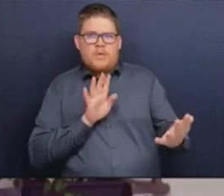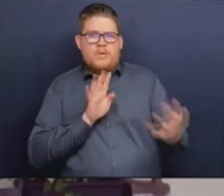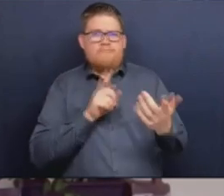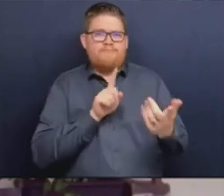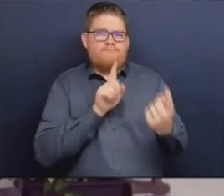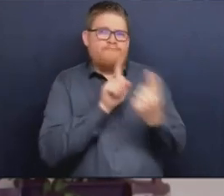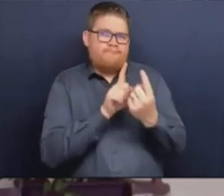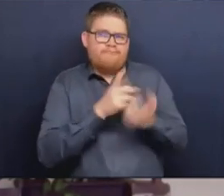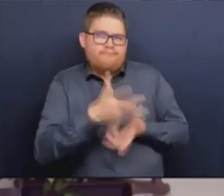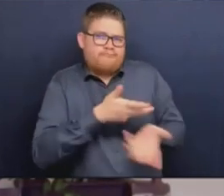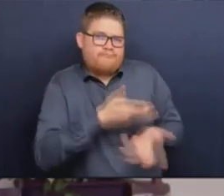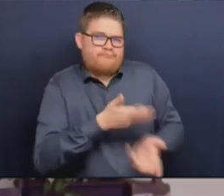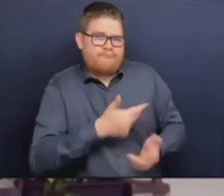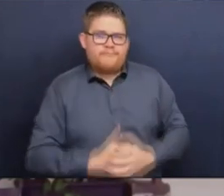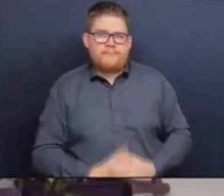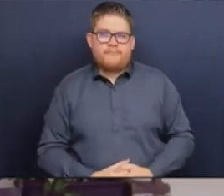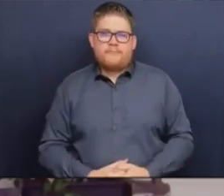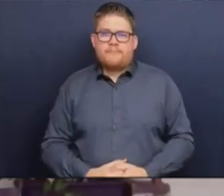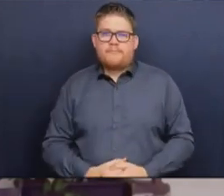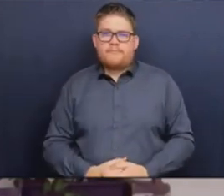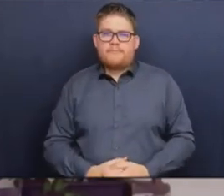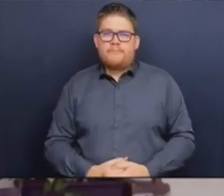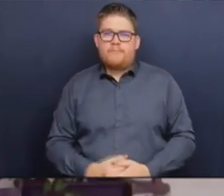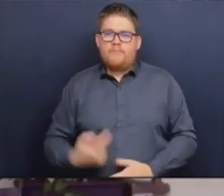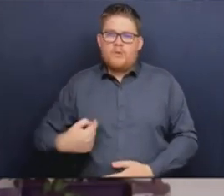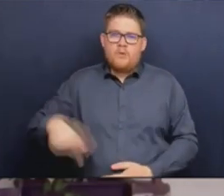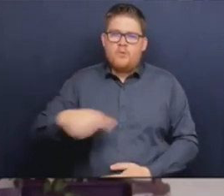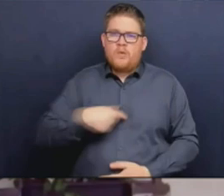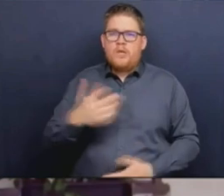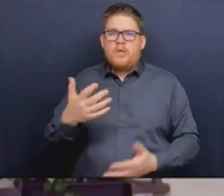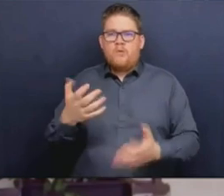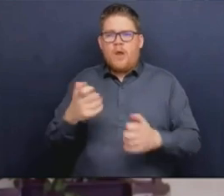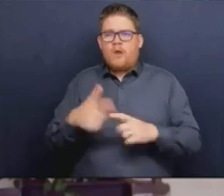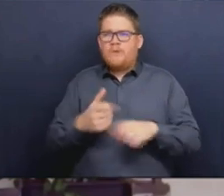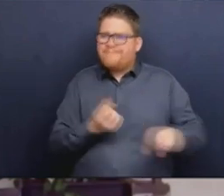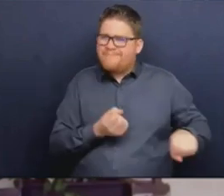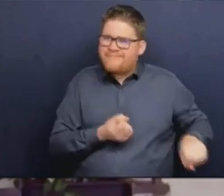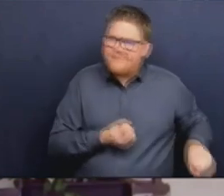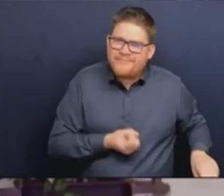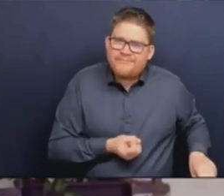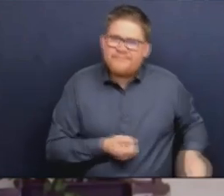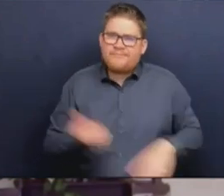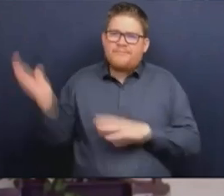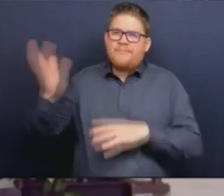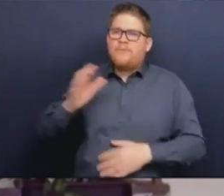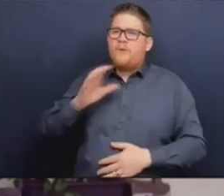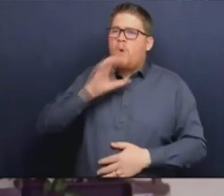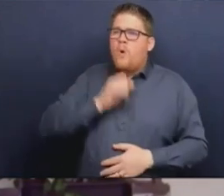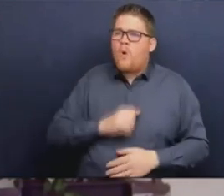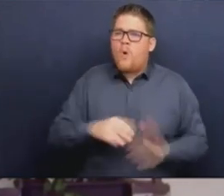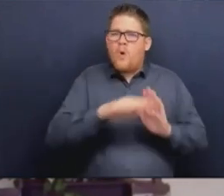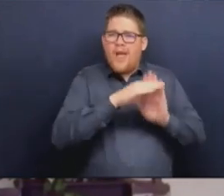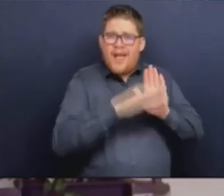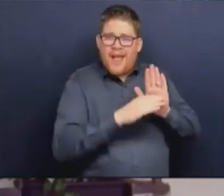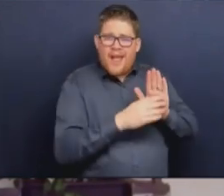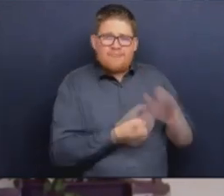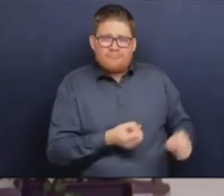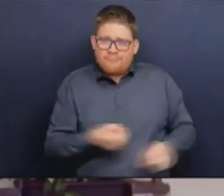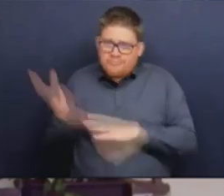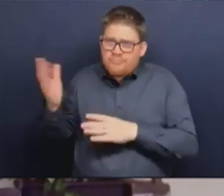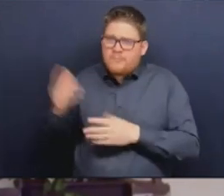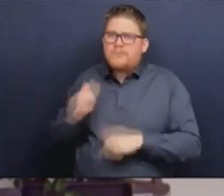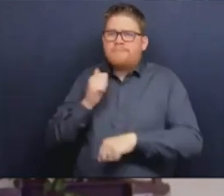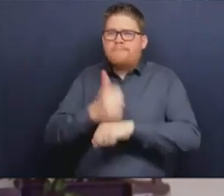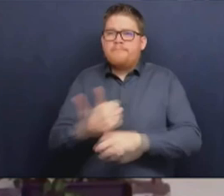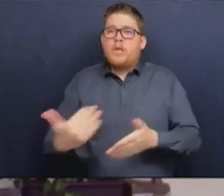do a reset and set a new foundation. The BC First Nations Justice Strategy emphasizes the need